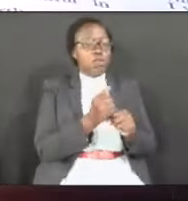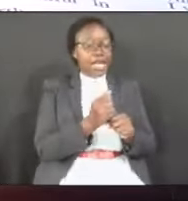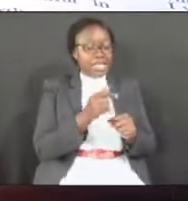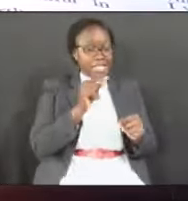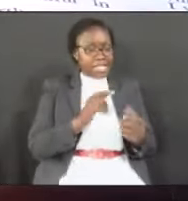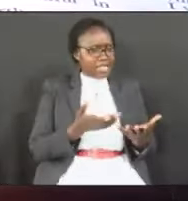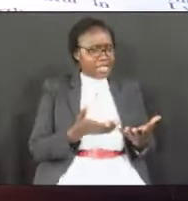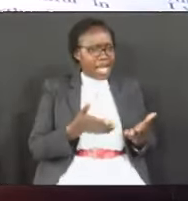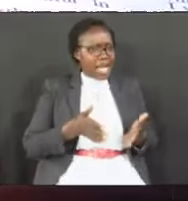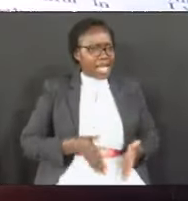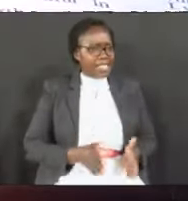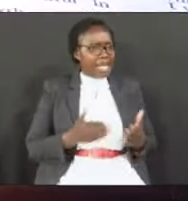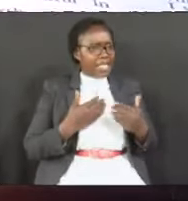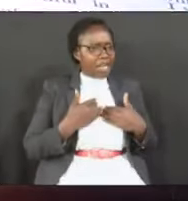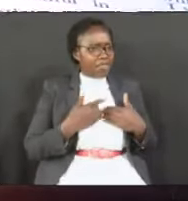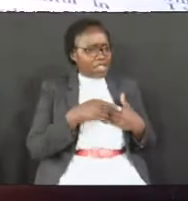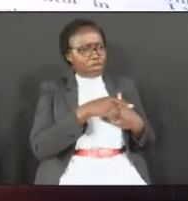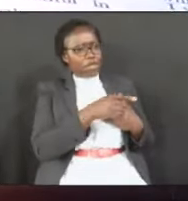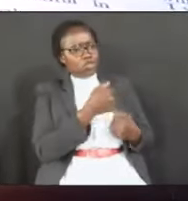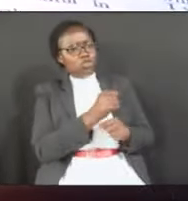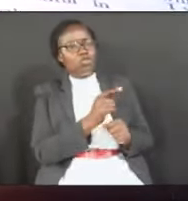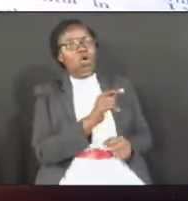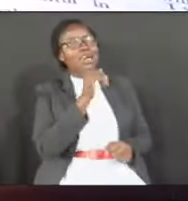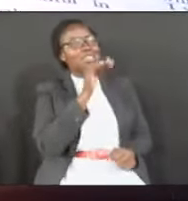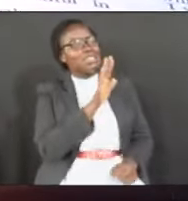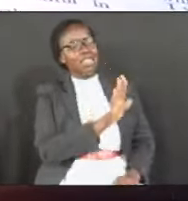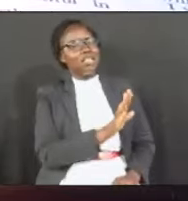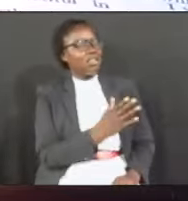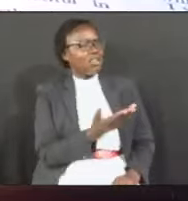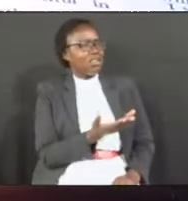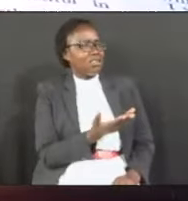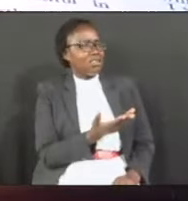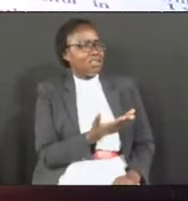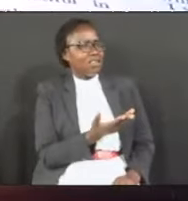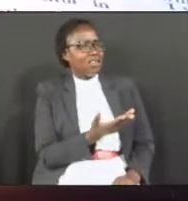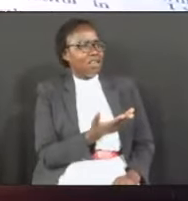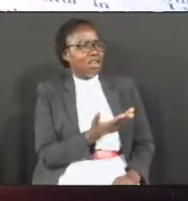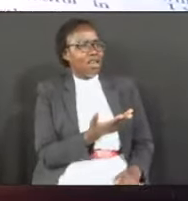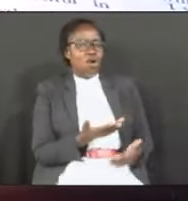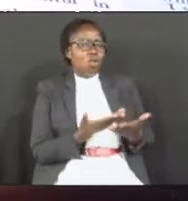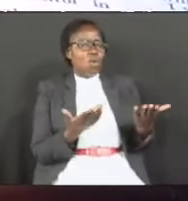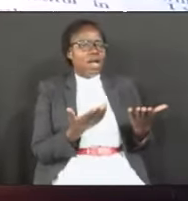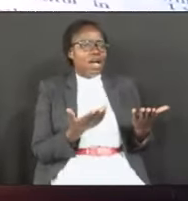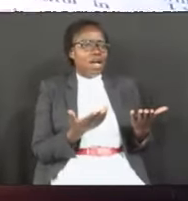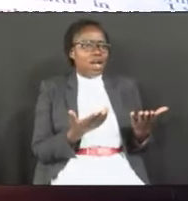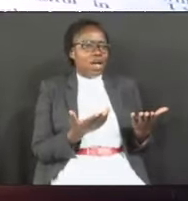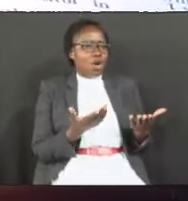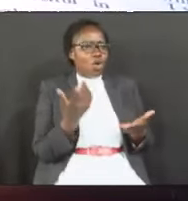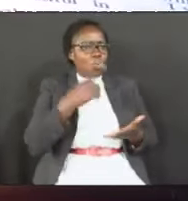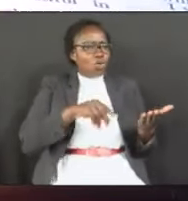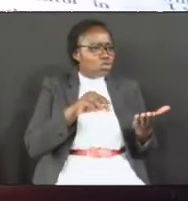I meant you, Sarah. And Sarah's like, what do you mean?